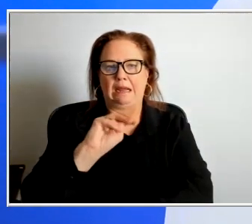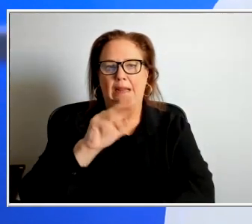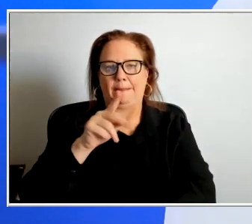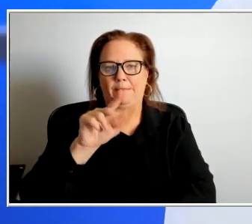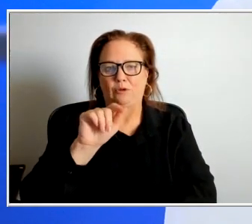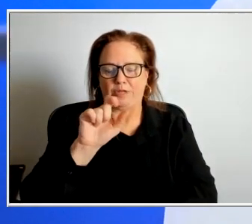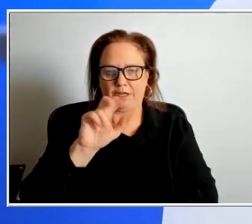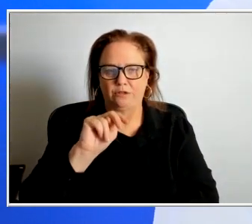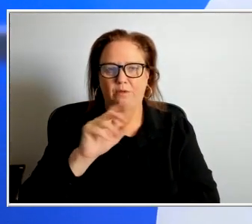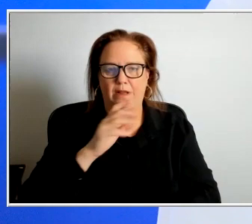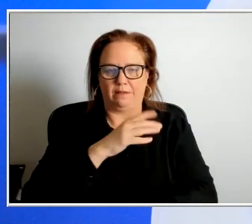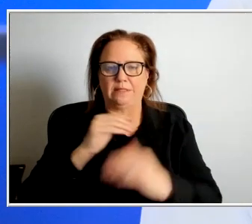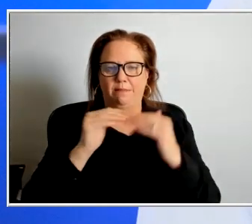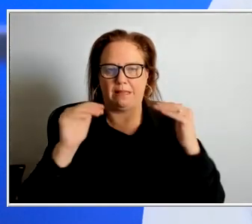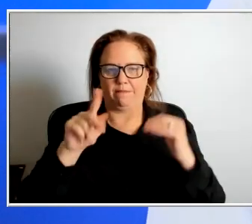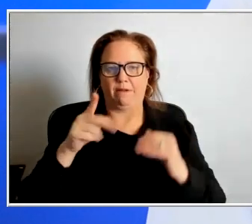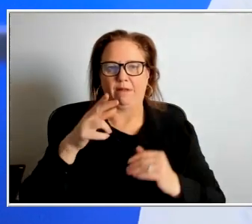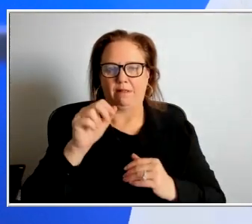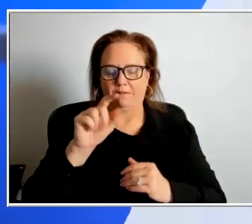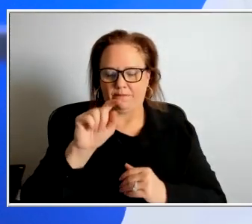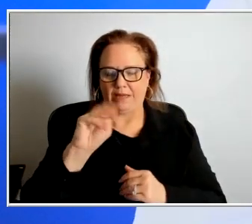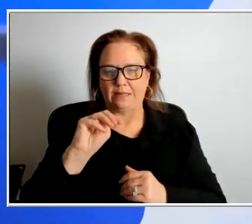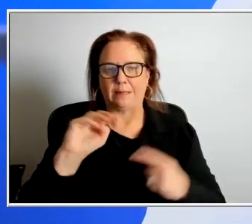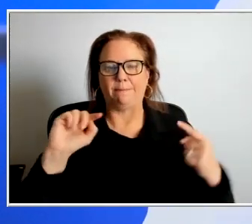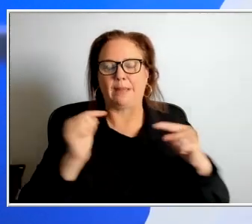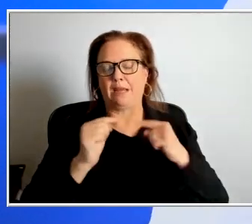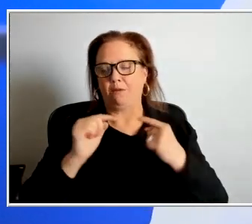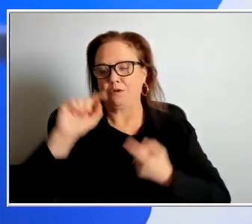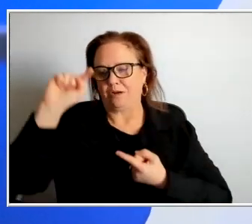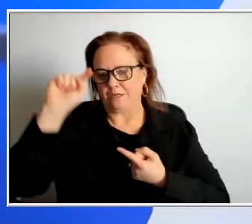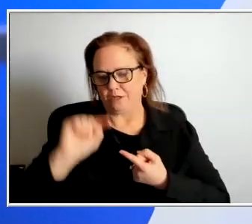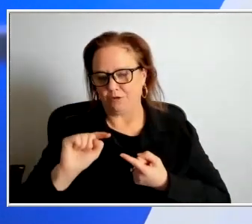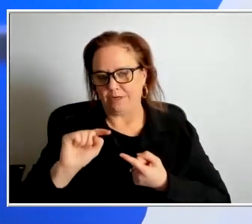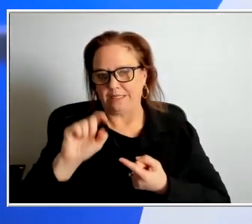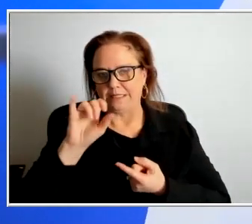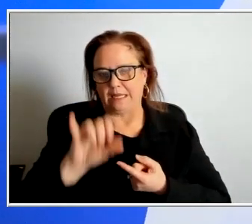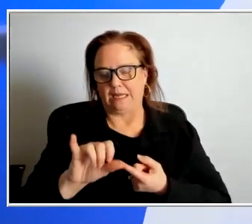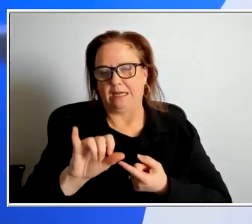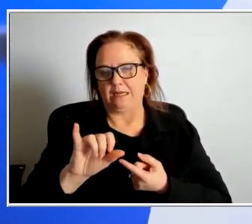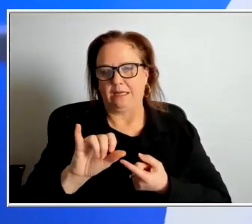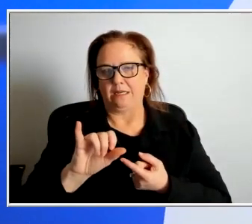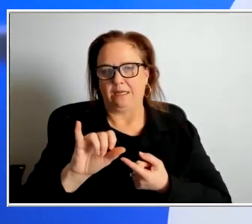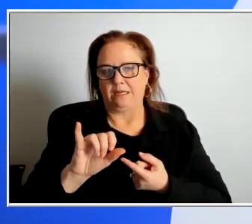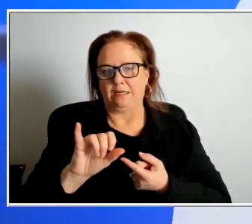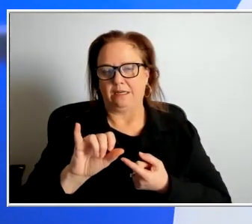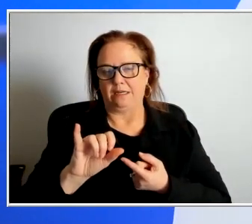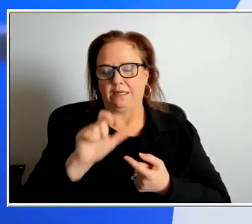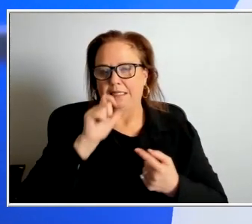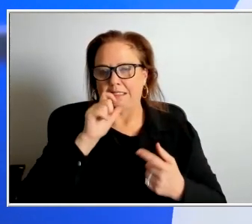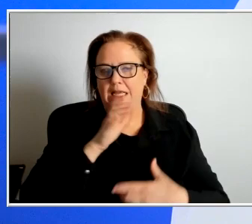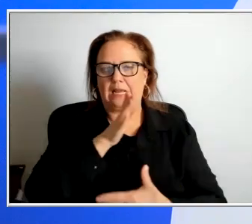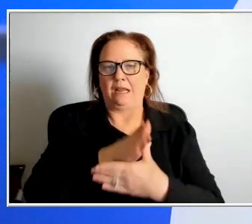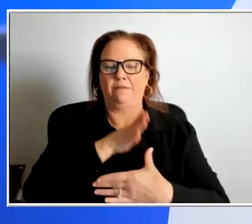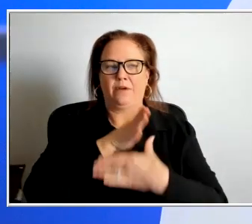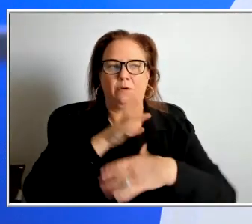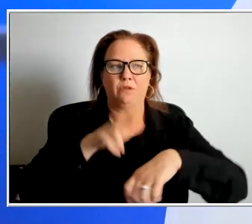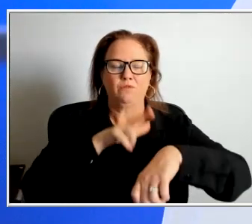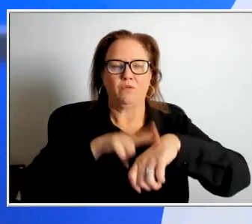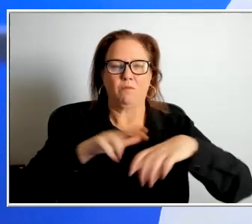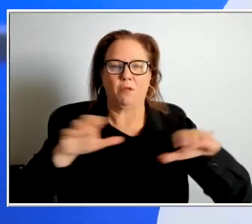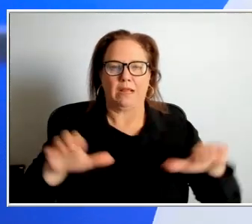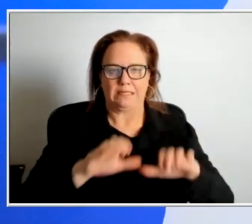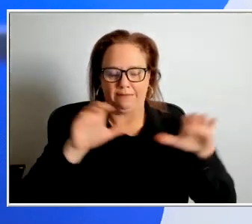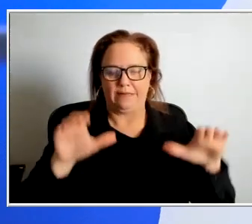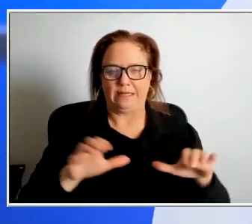some level of phantom pain, and we try to aim to decrease that to a point that it's not interfering with normal activities of daily living.